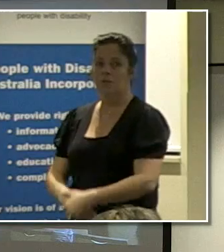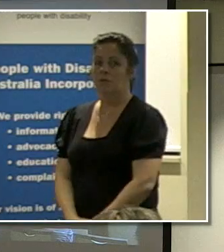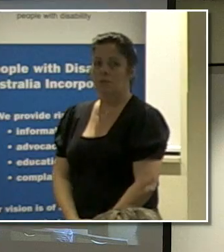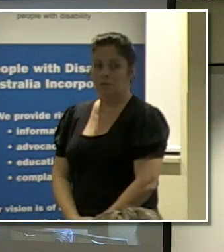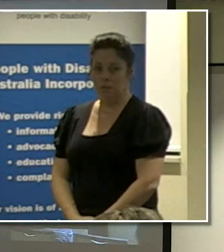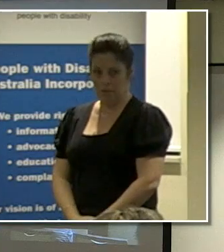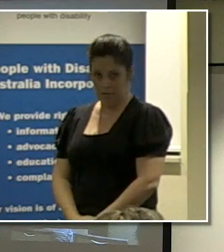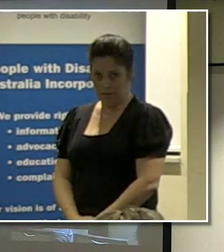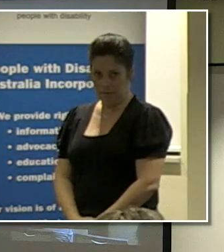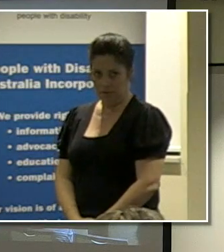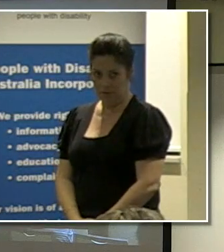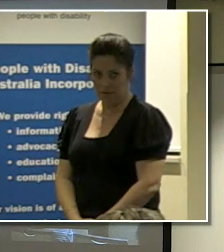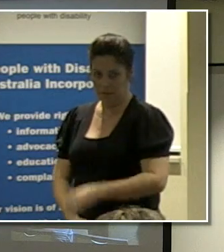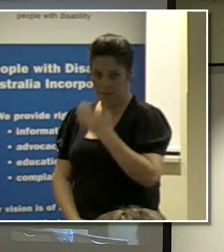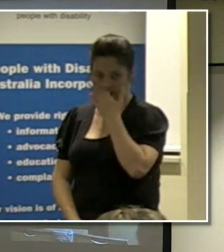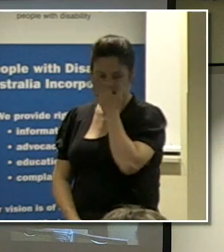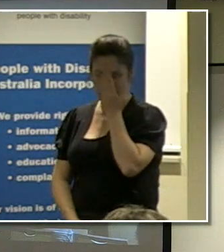What